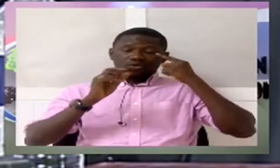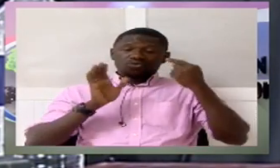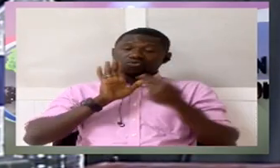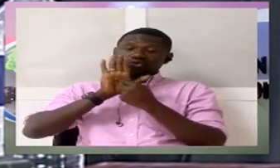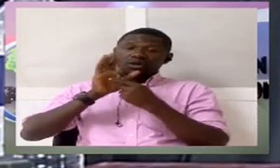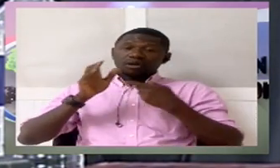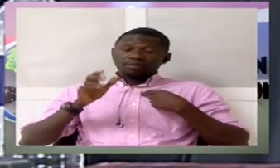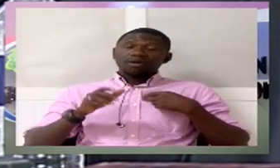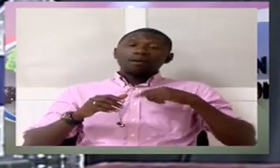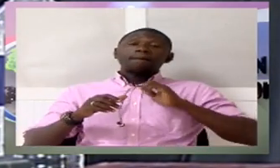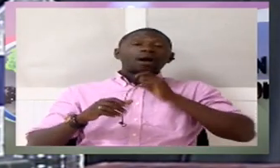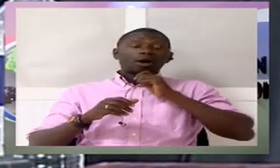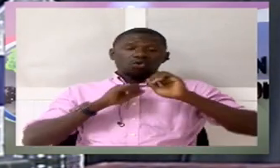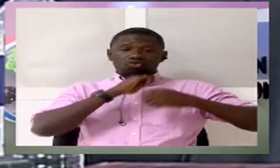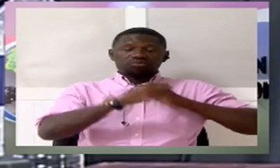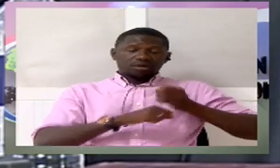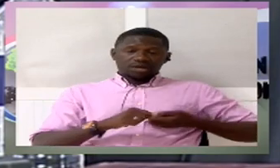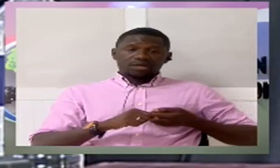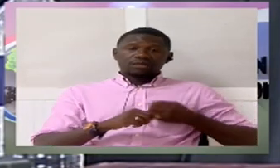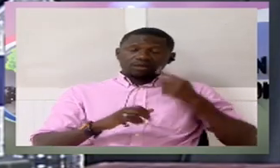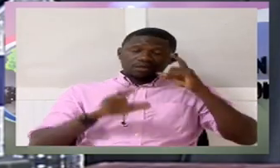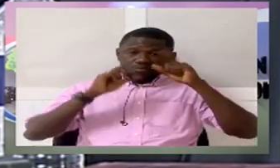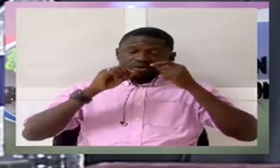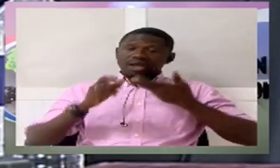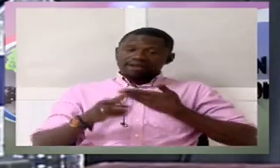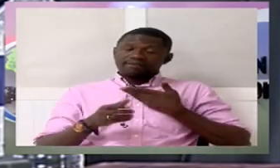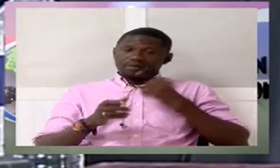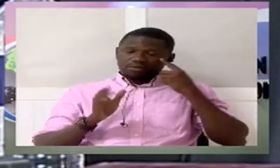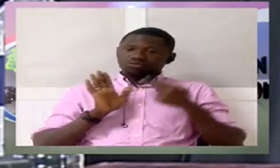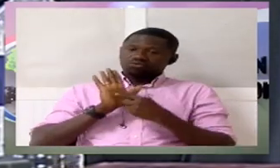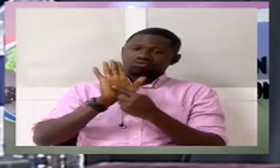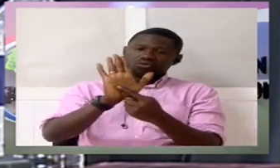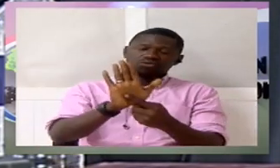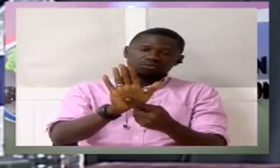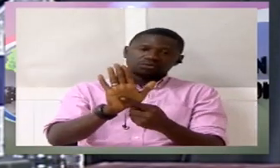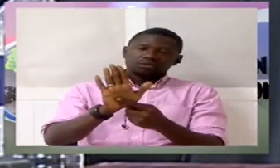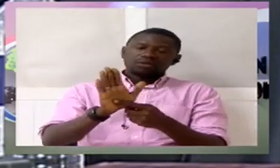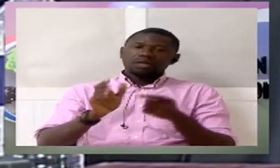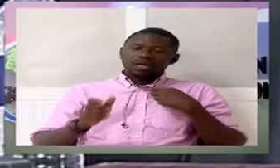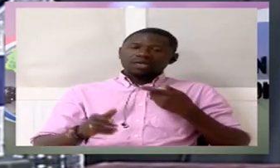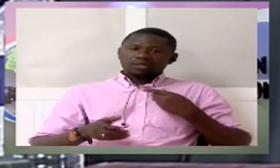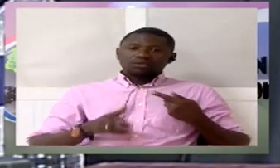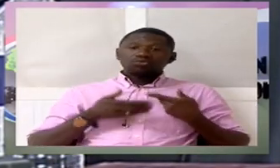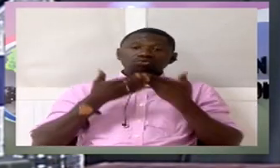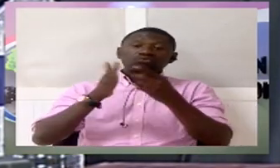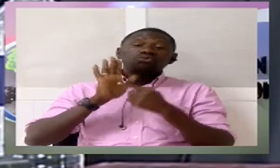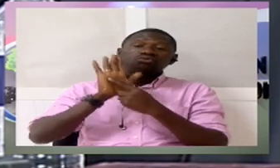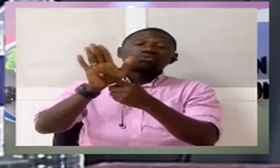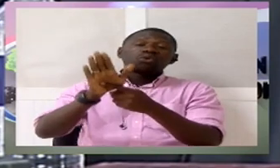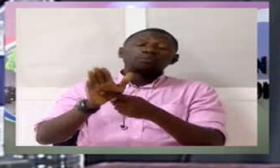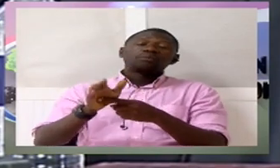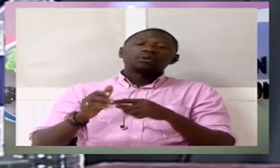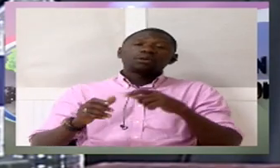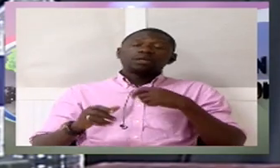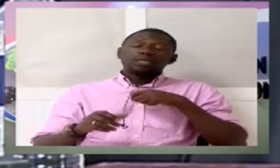which would prove that Baba was my husband. Photographs I had with him, I showed them to him. I also